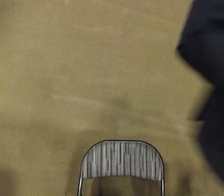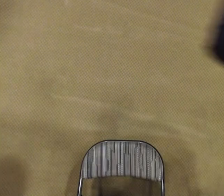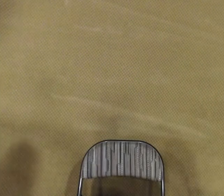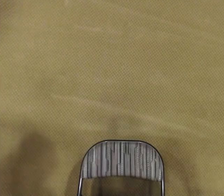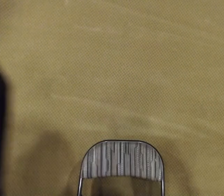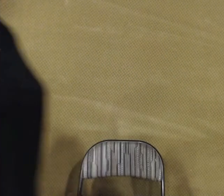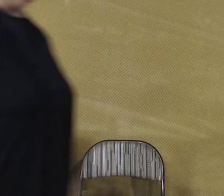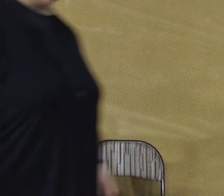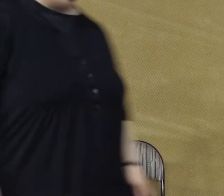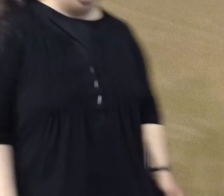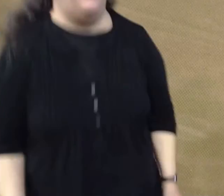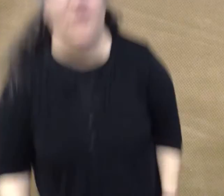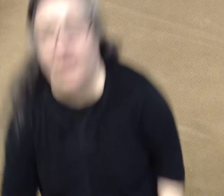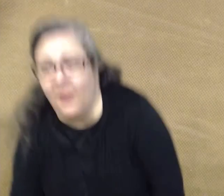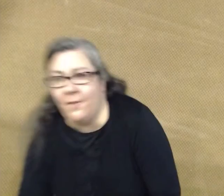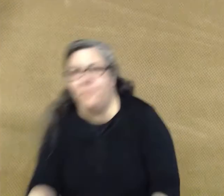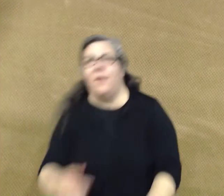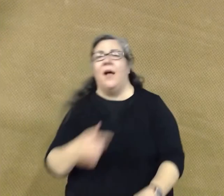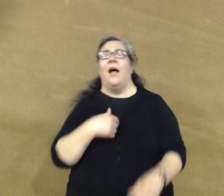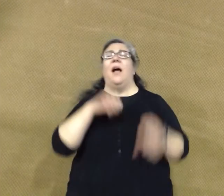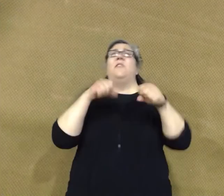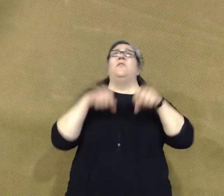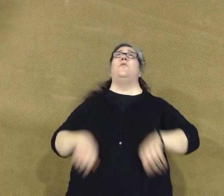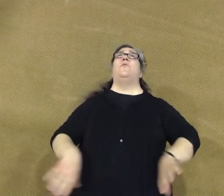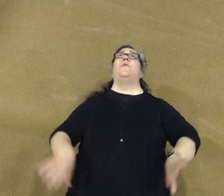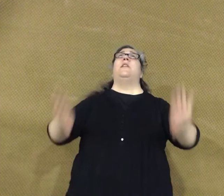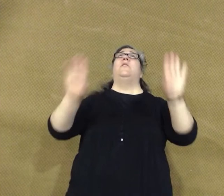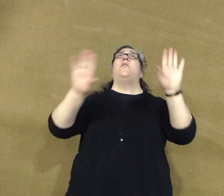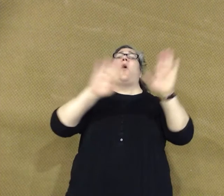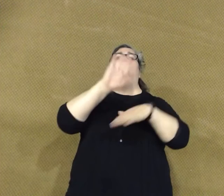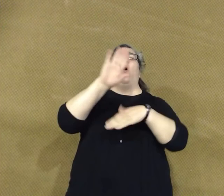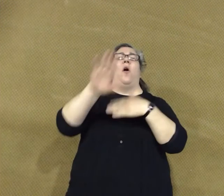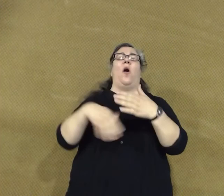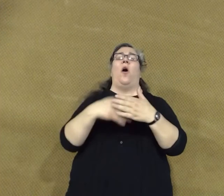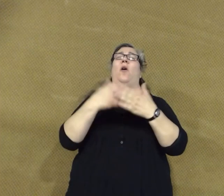surrender all to you.